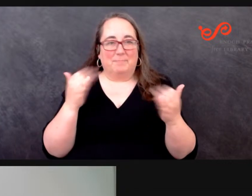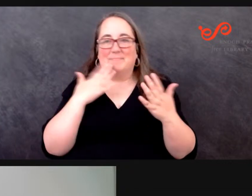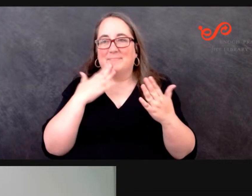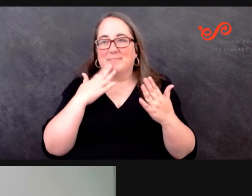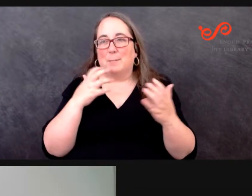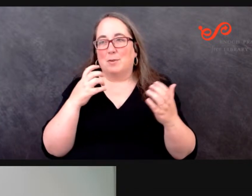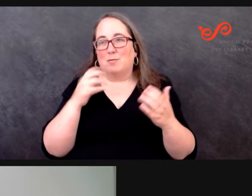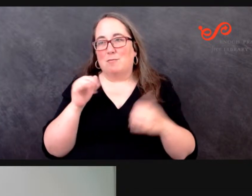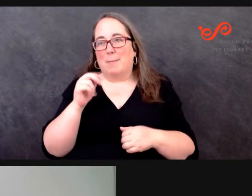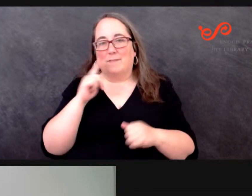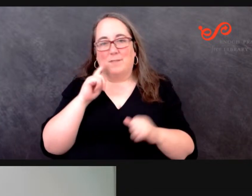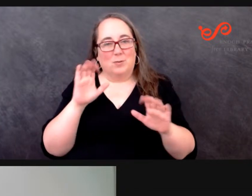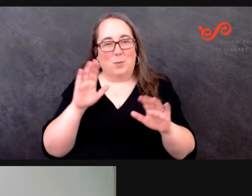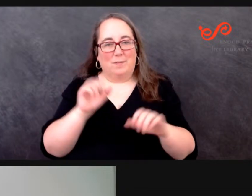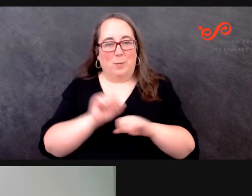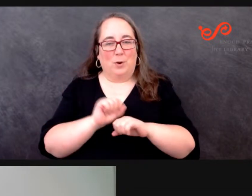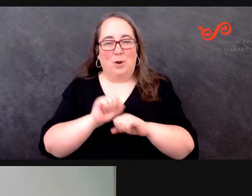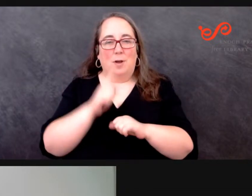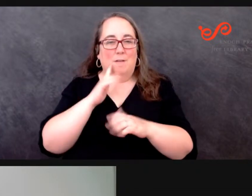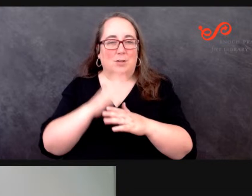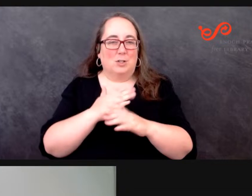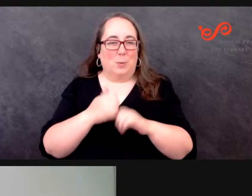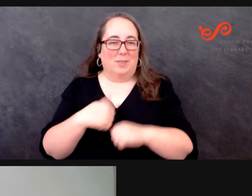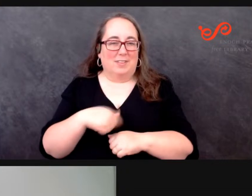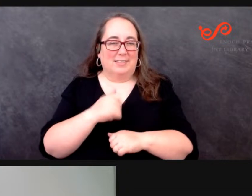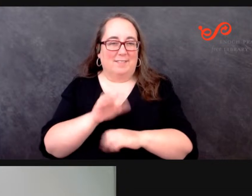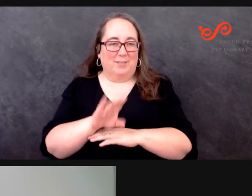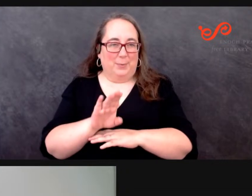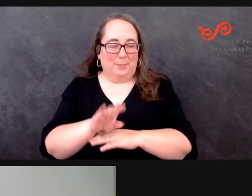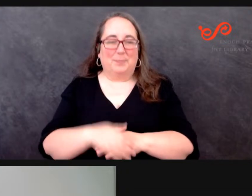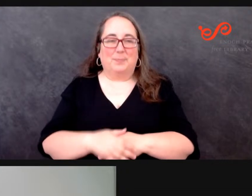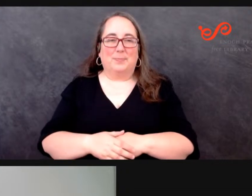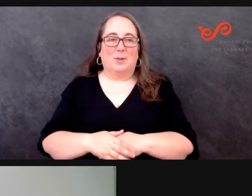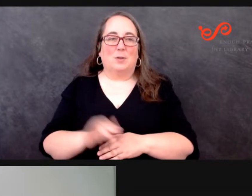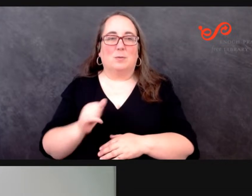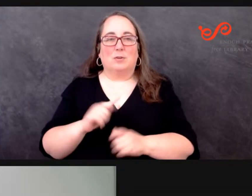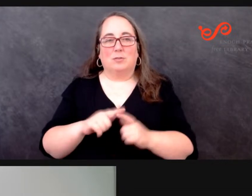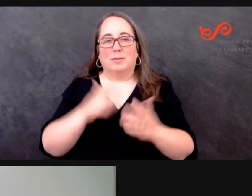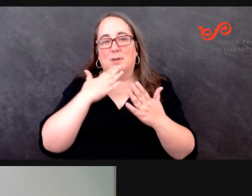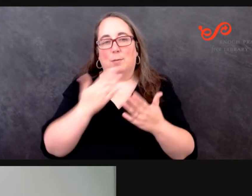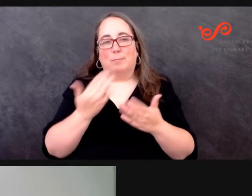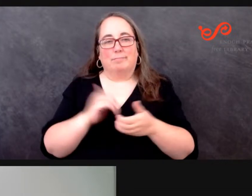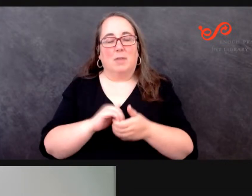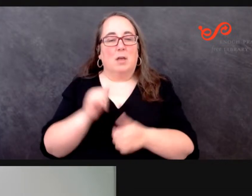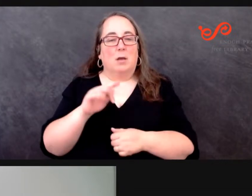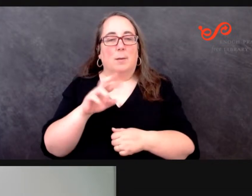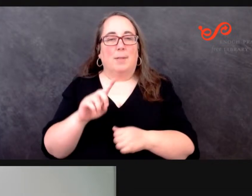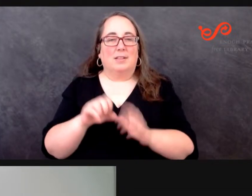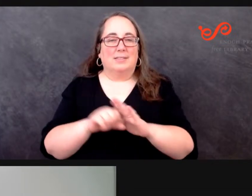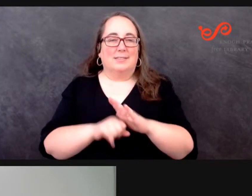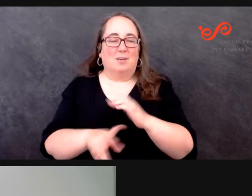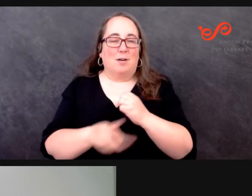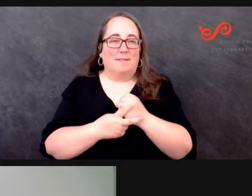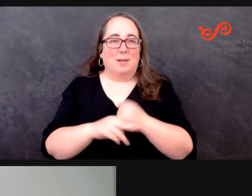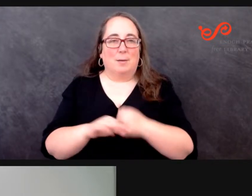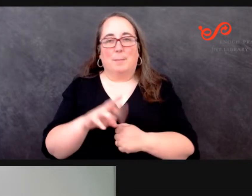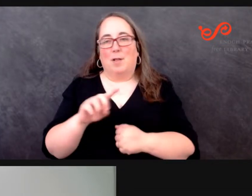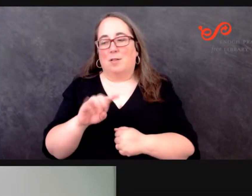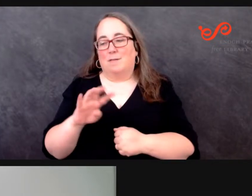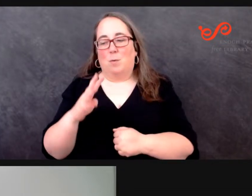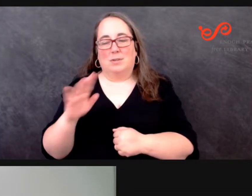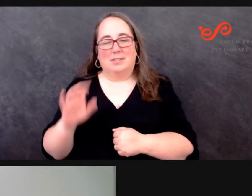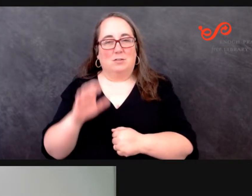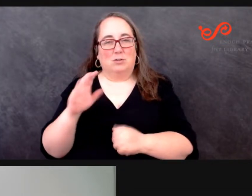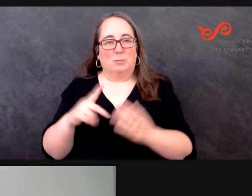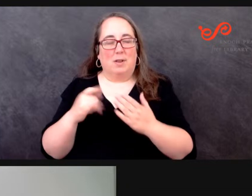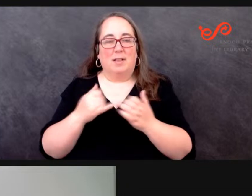much, Robin, for this essential work and for sharing it with us this afternoon. I'd also like to thank our partners at the Maryland State Archives and the Maryland 4 Centuries Project.